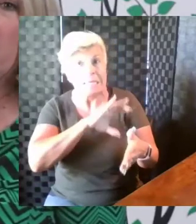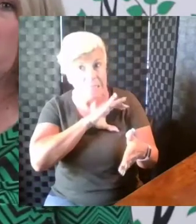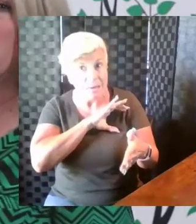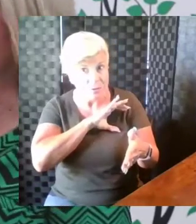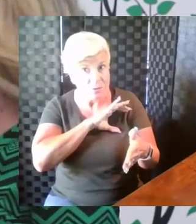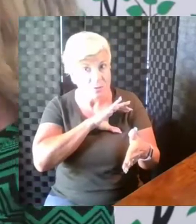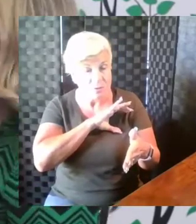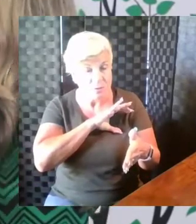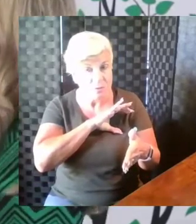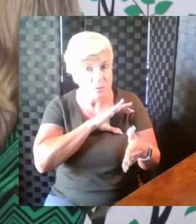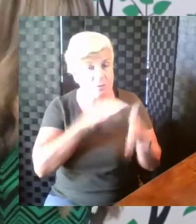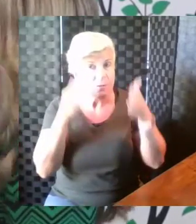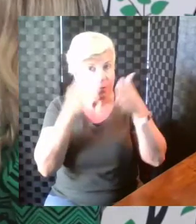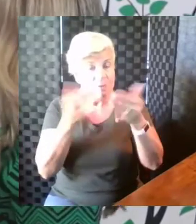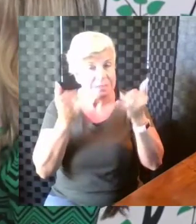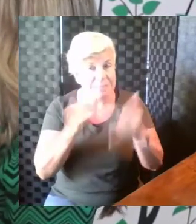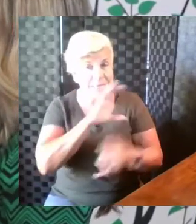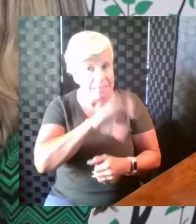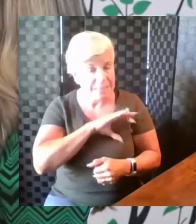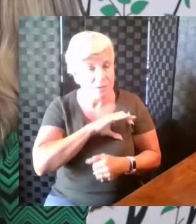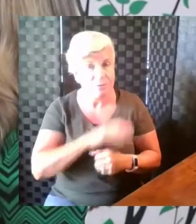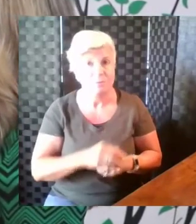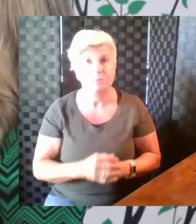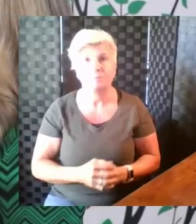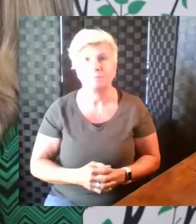just the characters of the story.